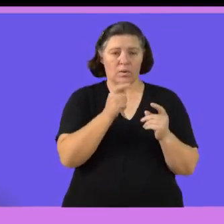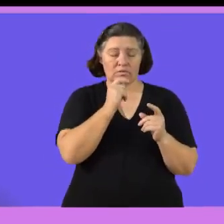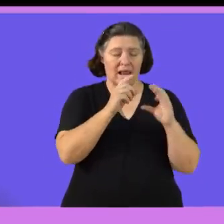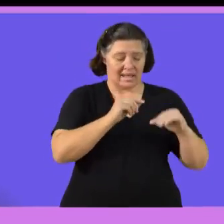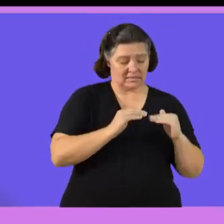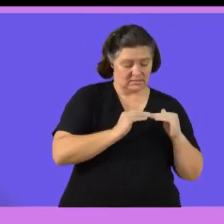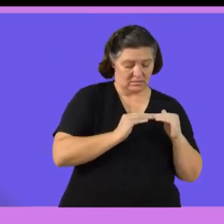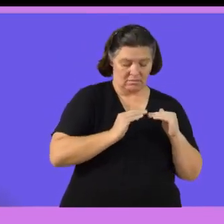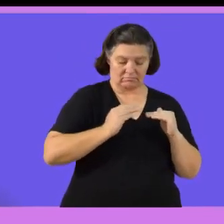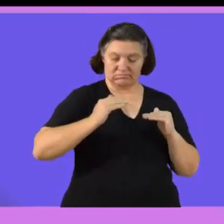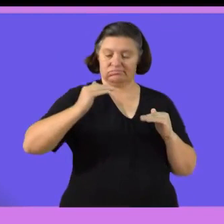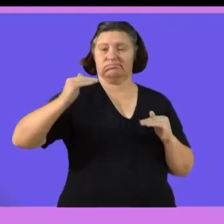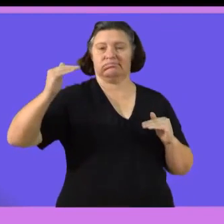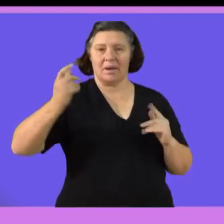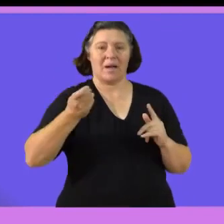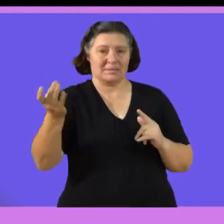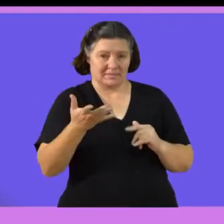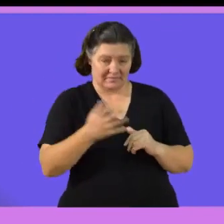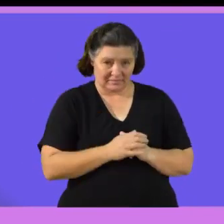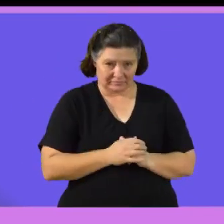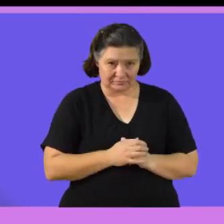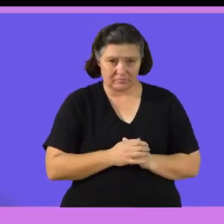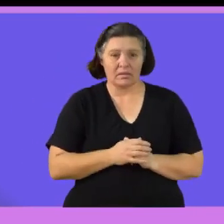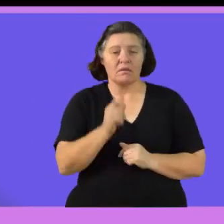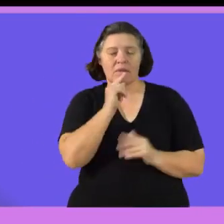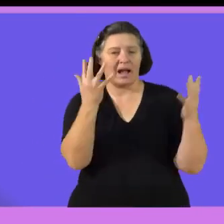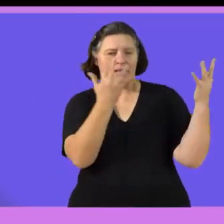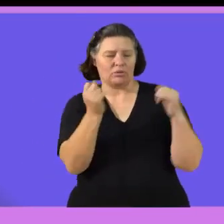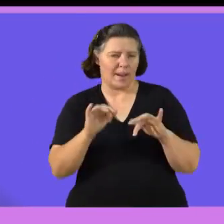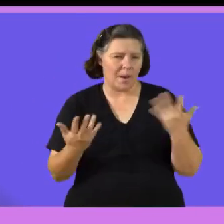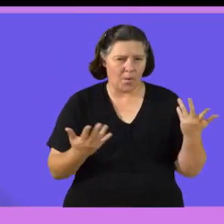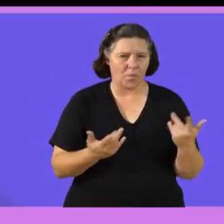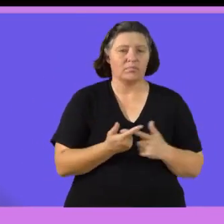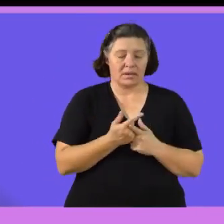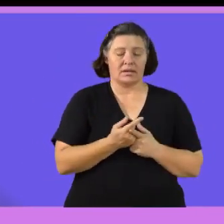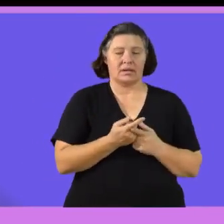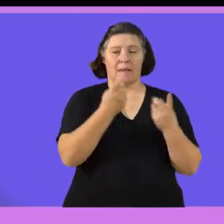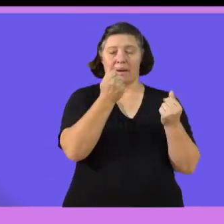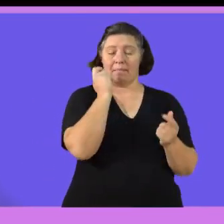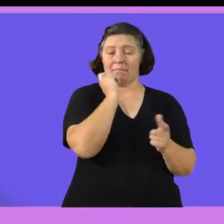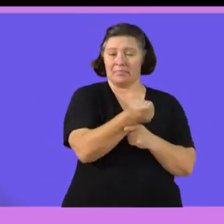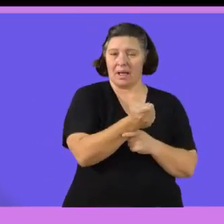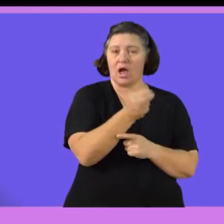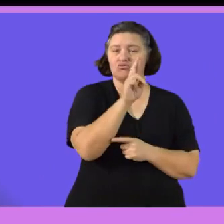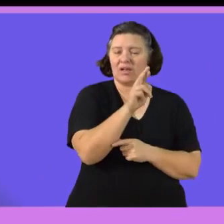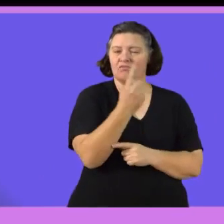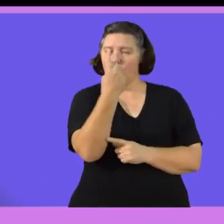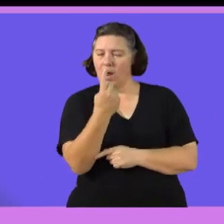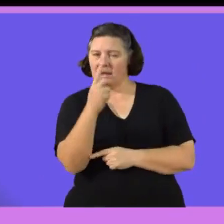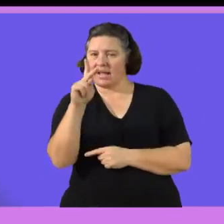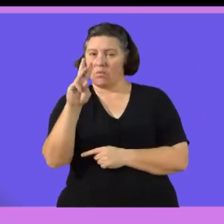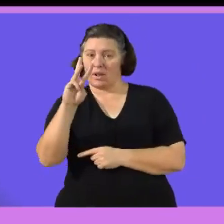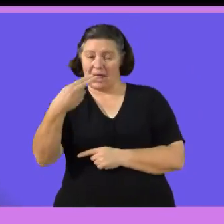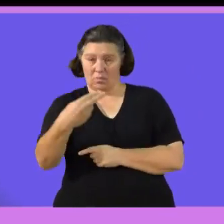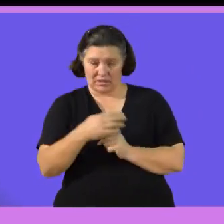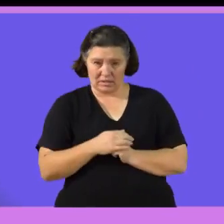on with our lesson. Then we'll be looking at prepaid electricity cost. How do we calculate it? We take the tariff, that is now rand per kilowatt